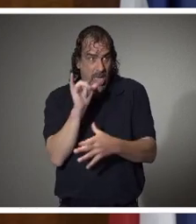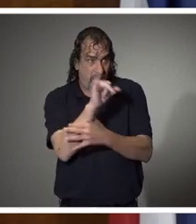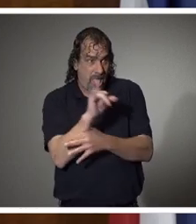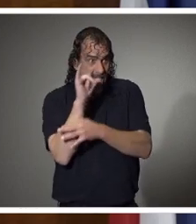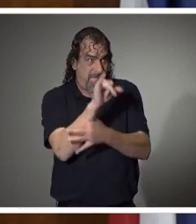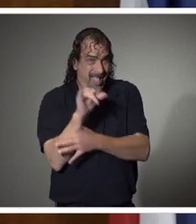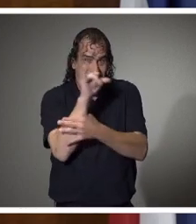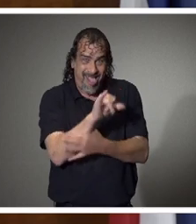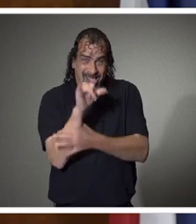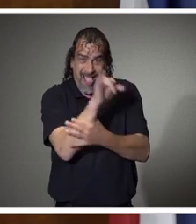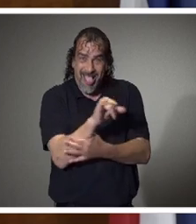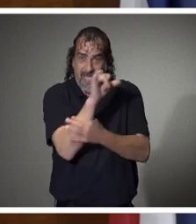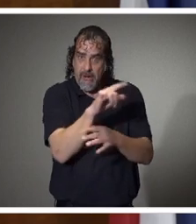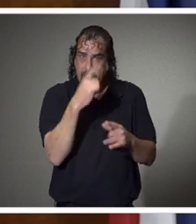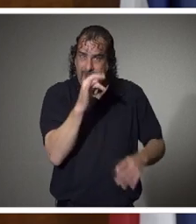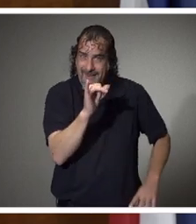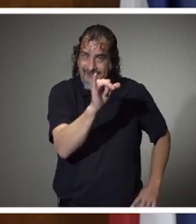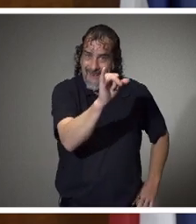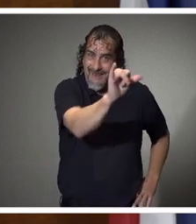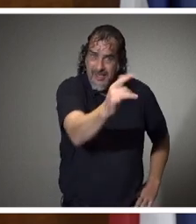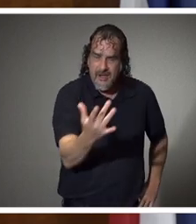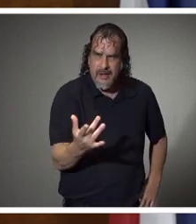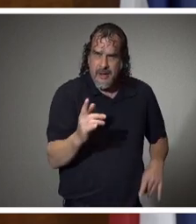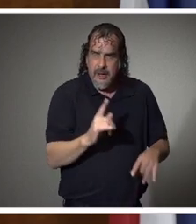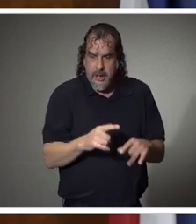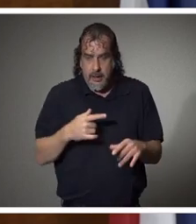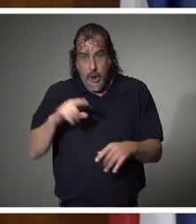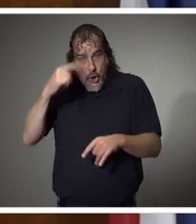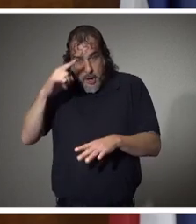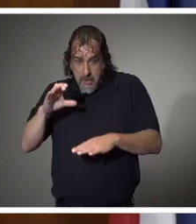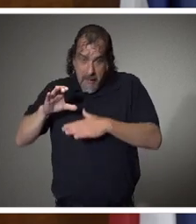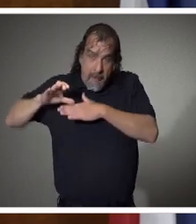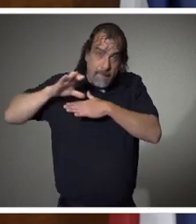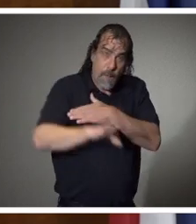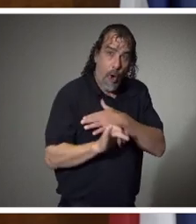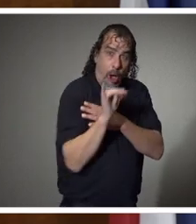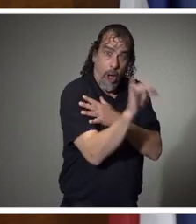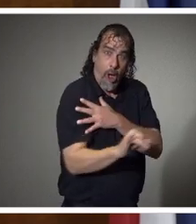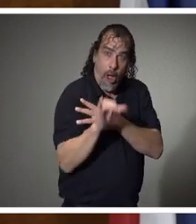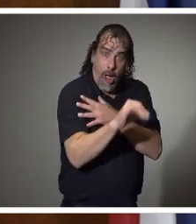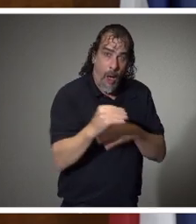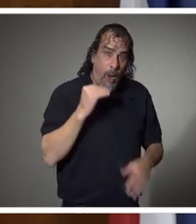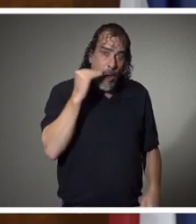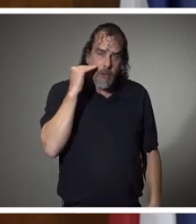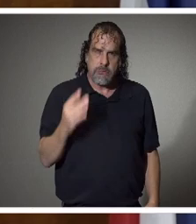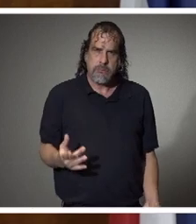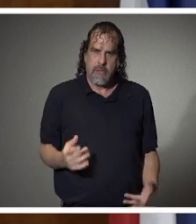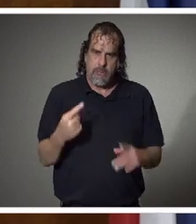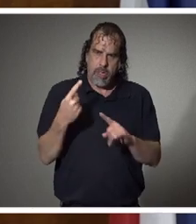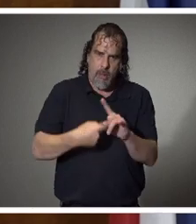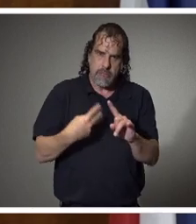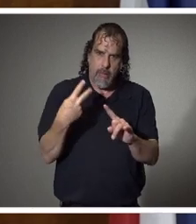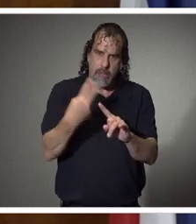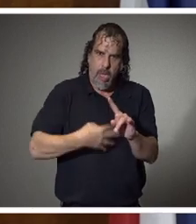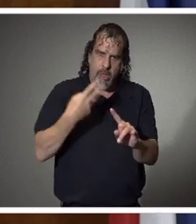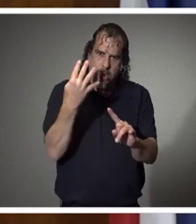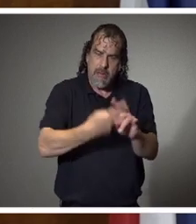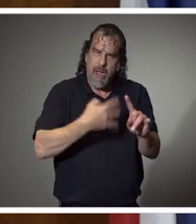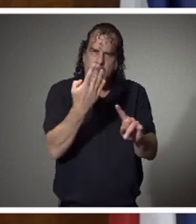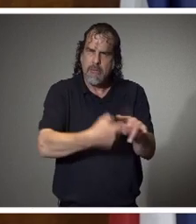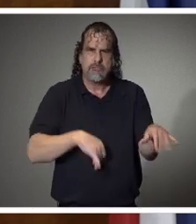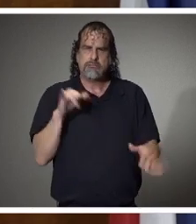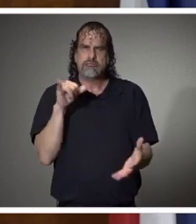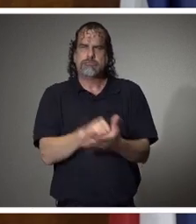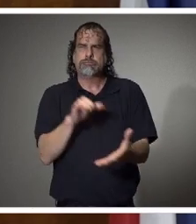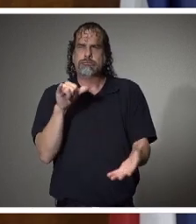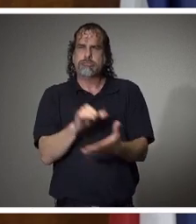that individuals can necessarily be forced by government to stay in their homes for months and months and months on end.